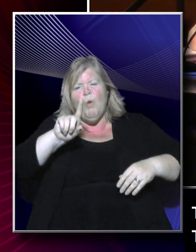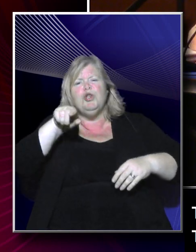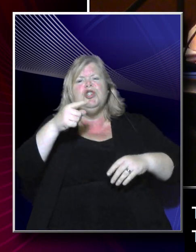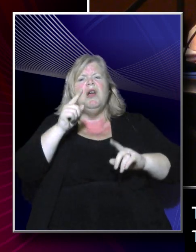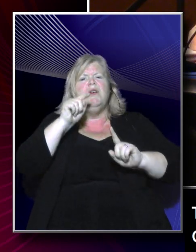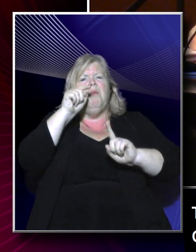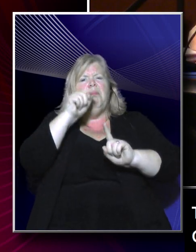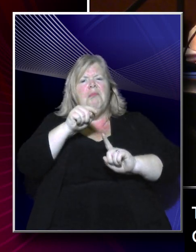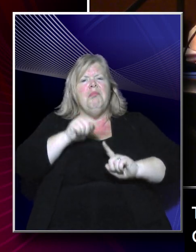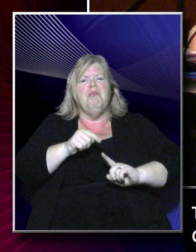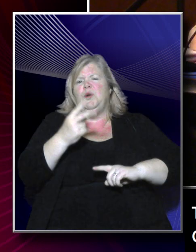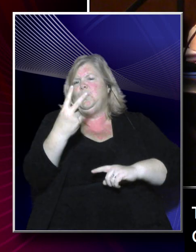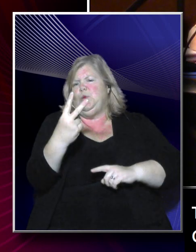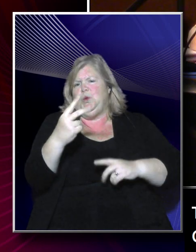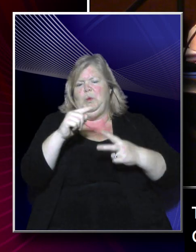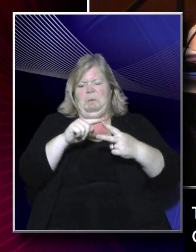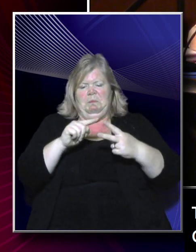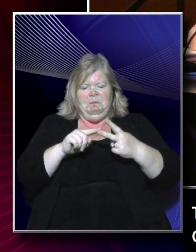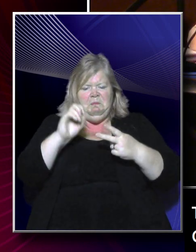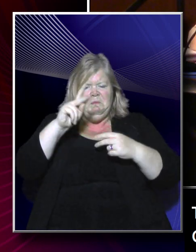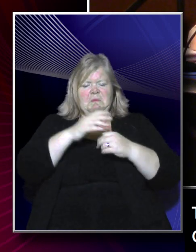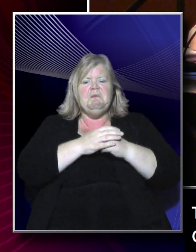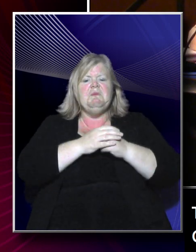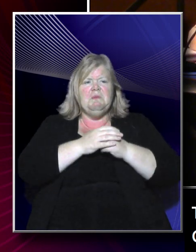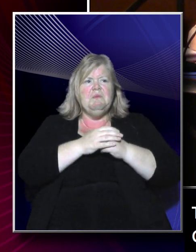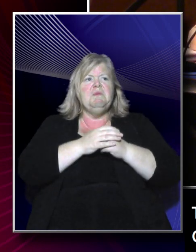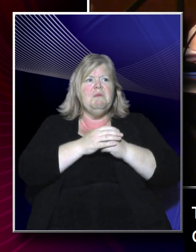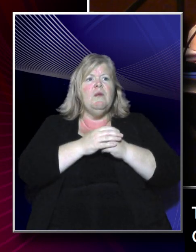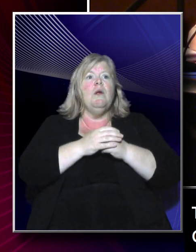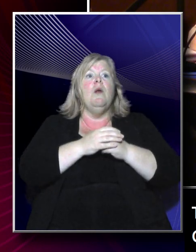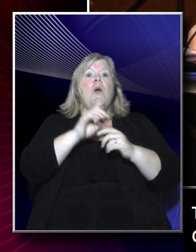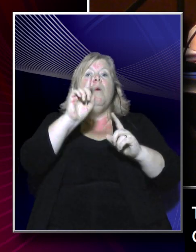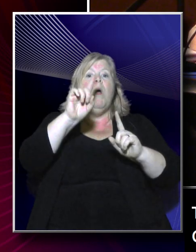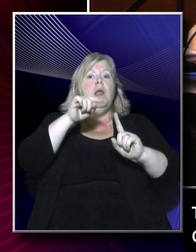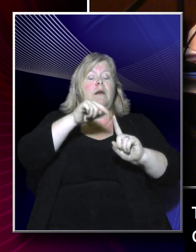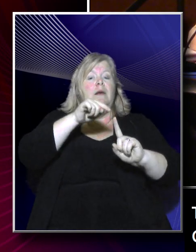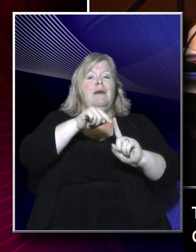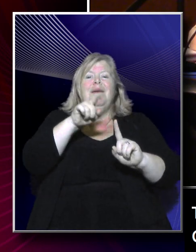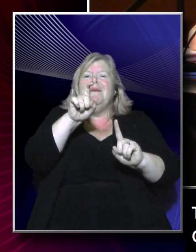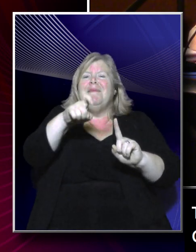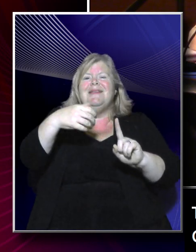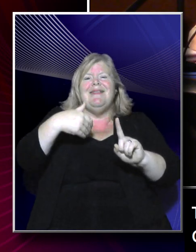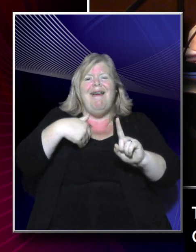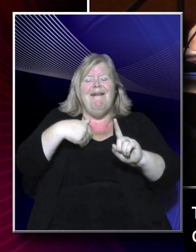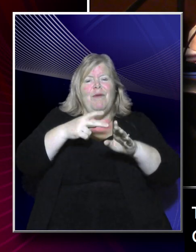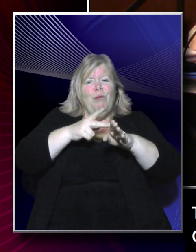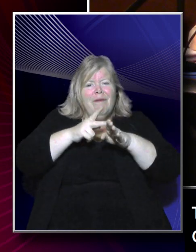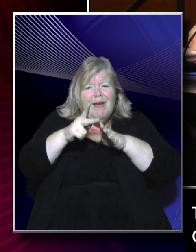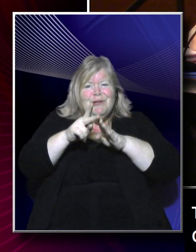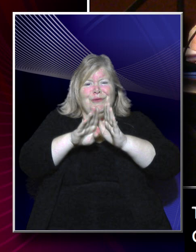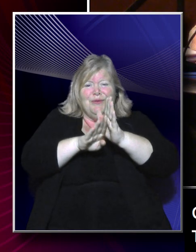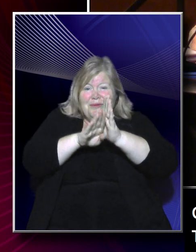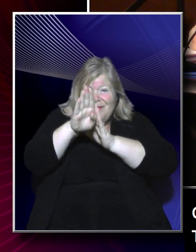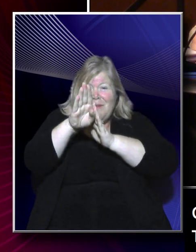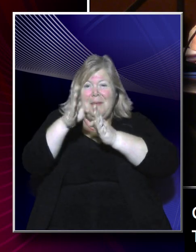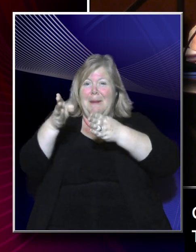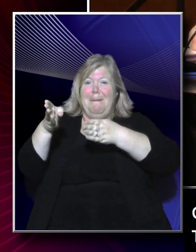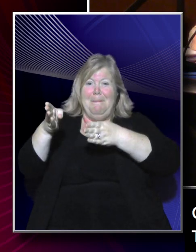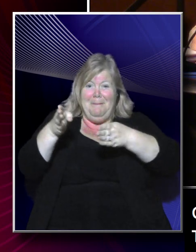point out 2 things. One is that we need to have a professional development